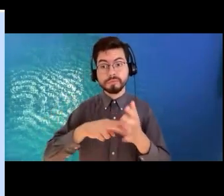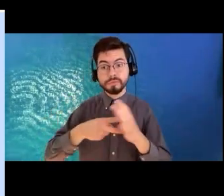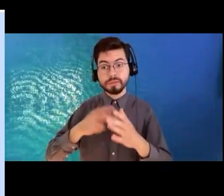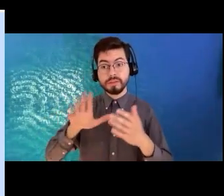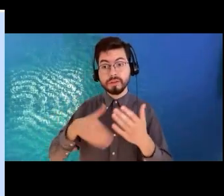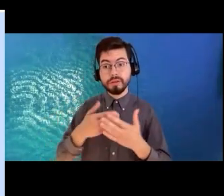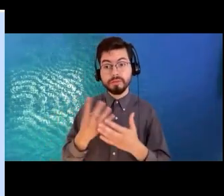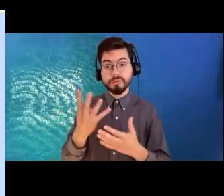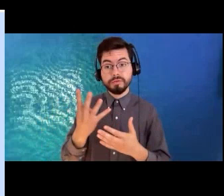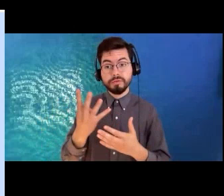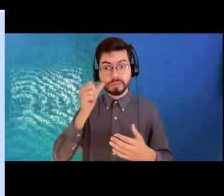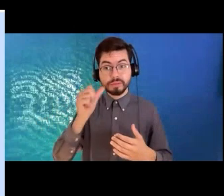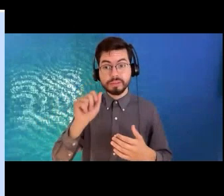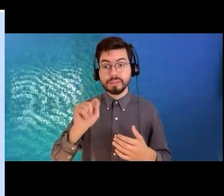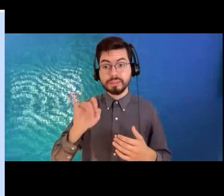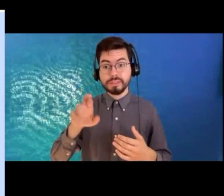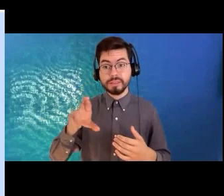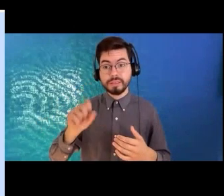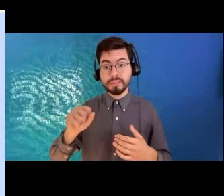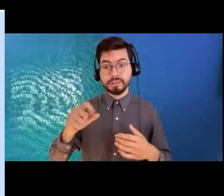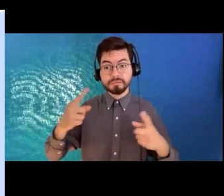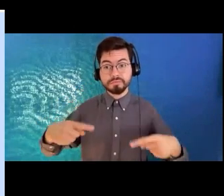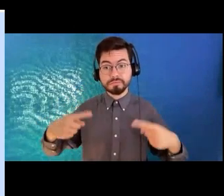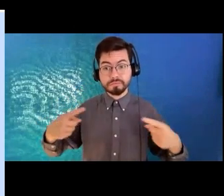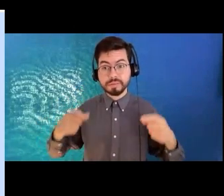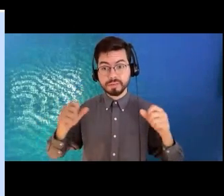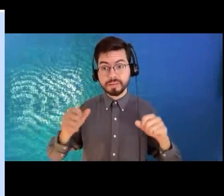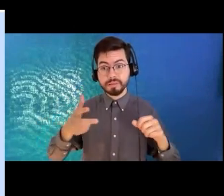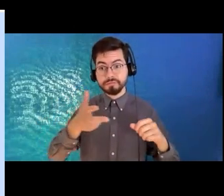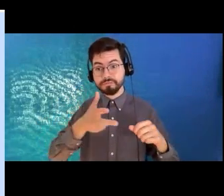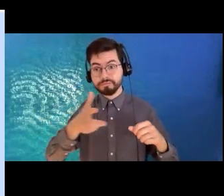the West Entrance Road? Yep, you could still do that.